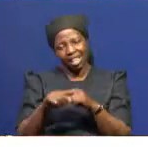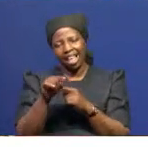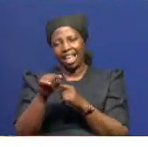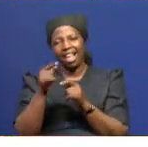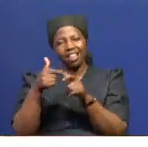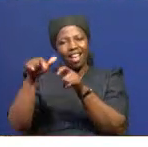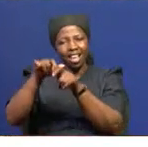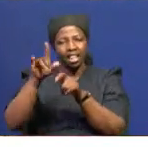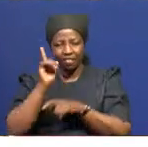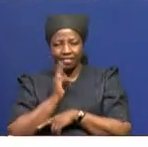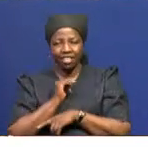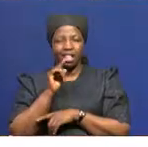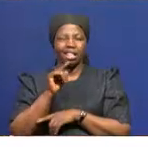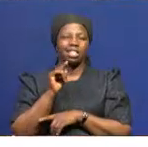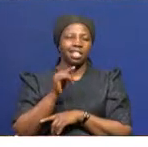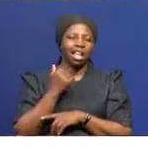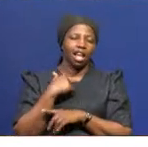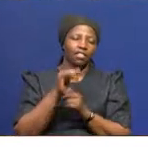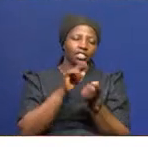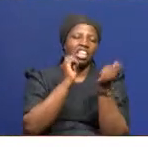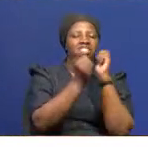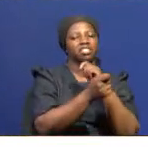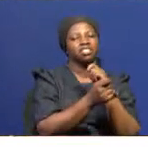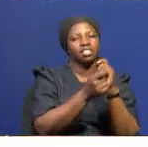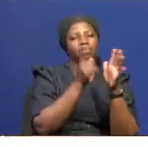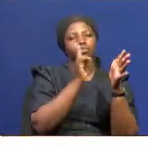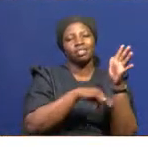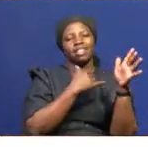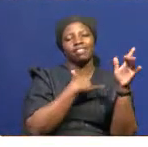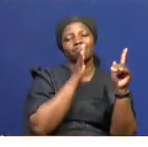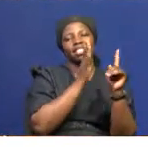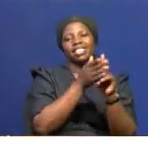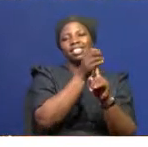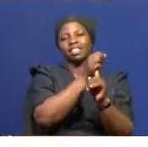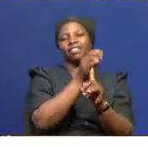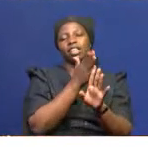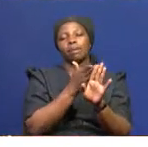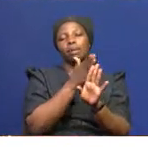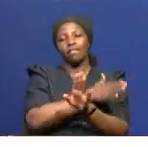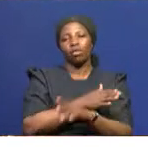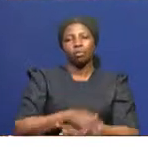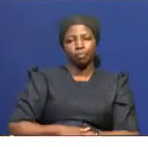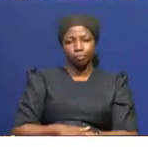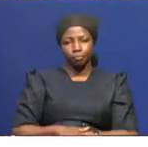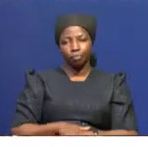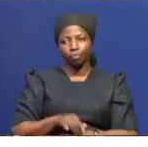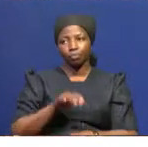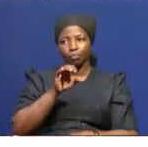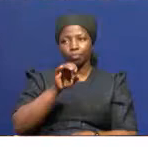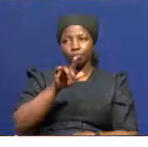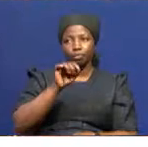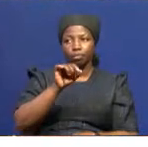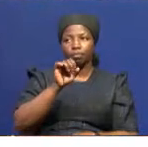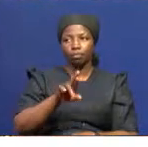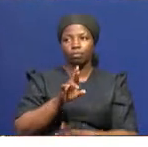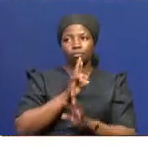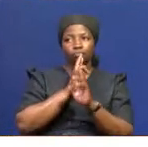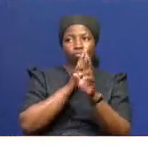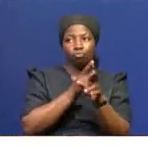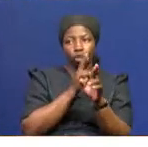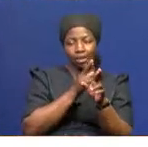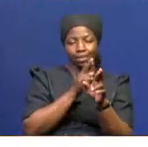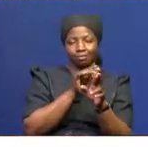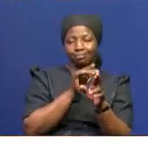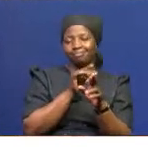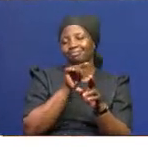reversed much of the initial gain. As such, the promises and ideals of Kriegler report remain largely